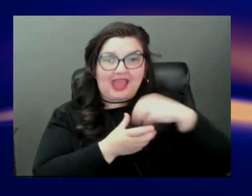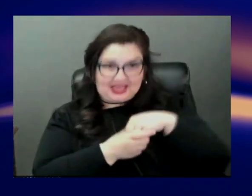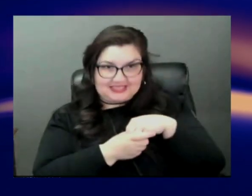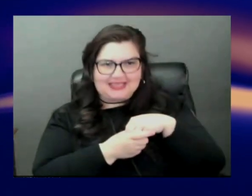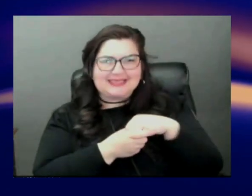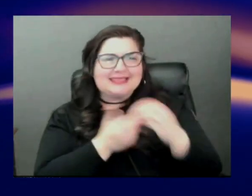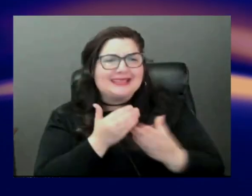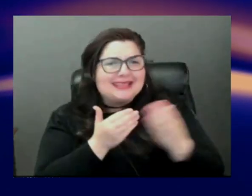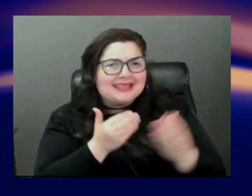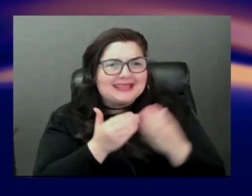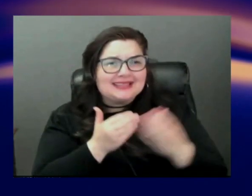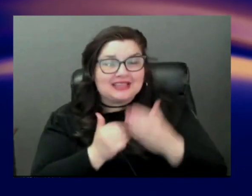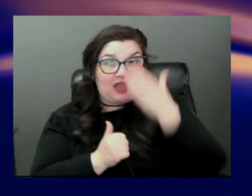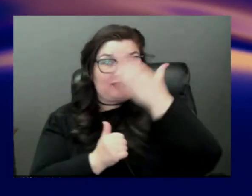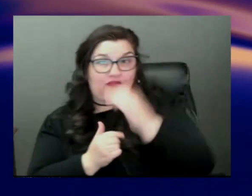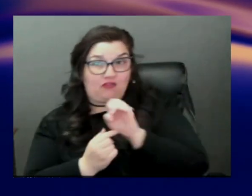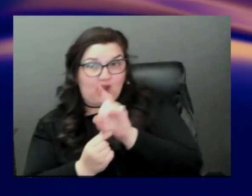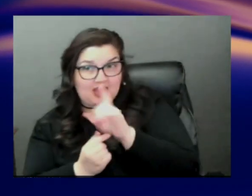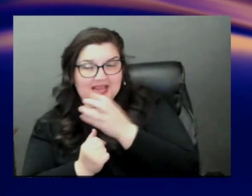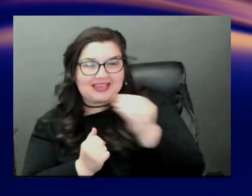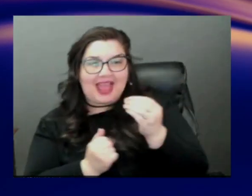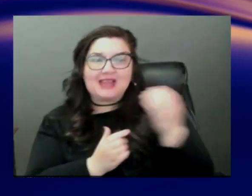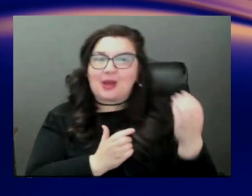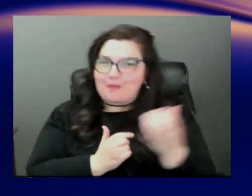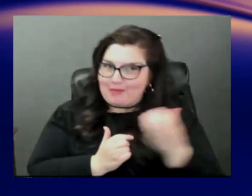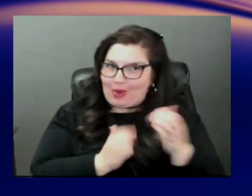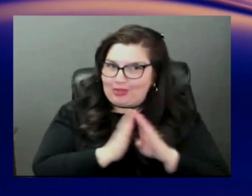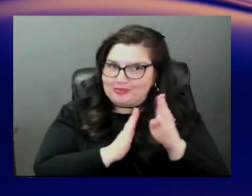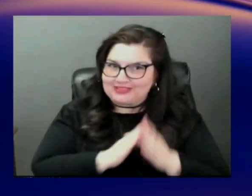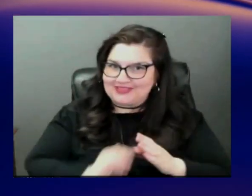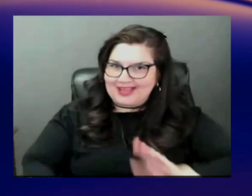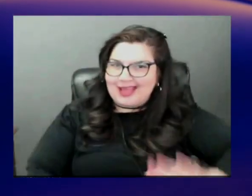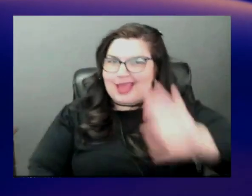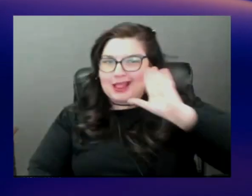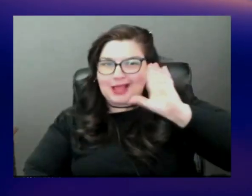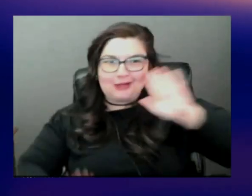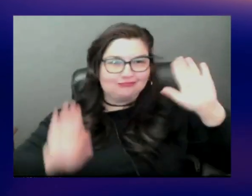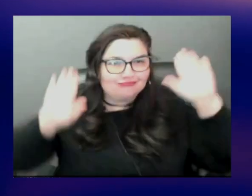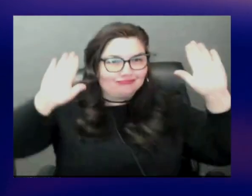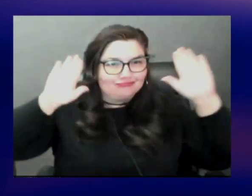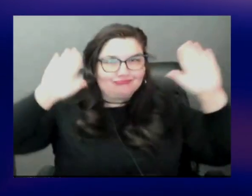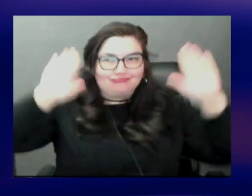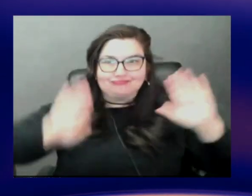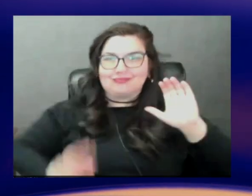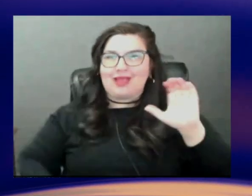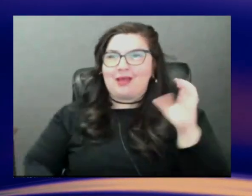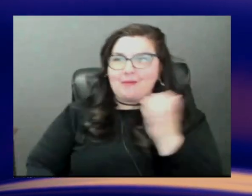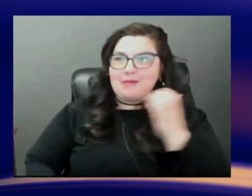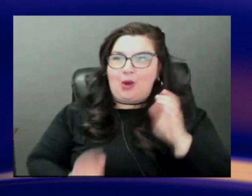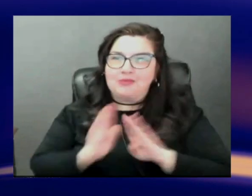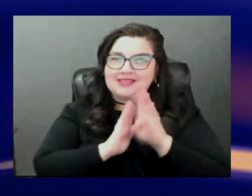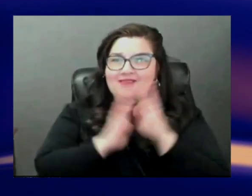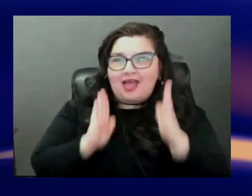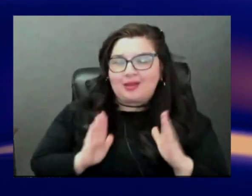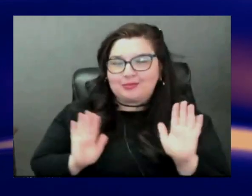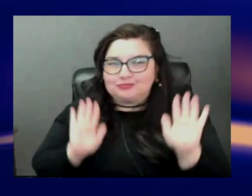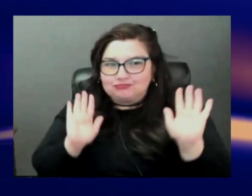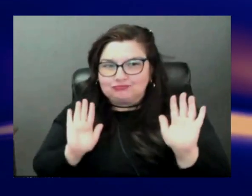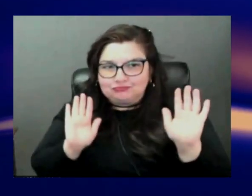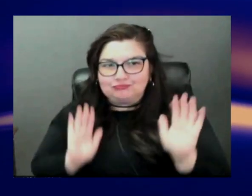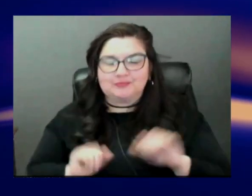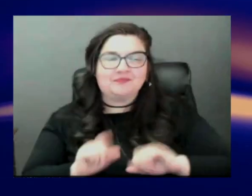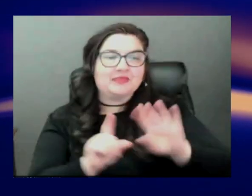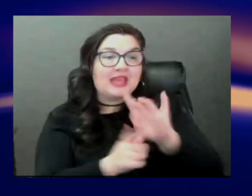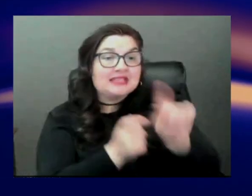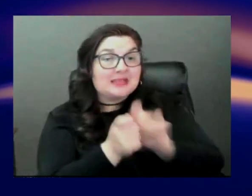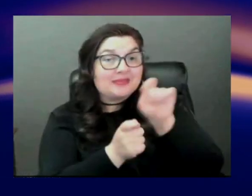in for front end and mobile developers. Mobile developers, shout out, what's up? And then specifically, the category